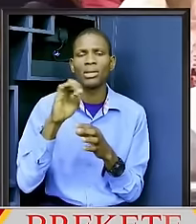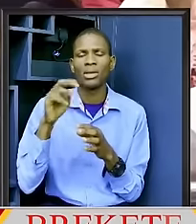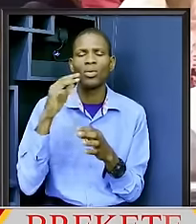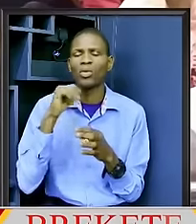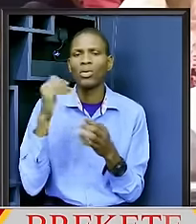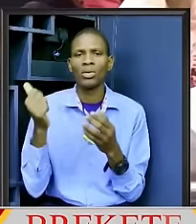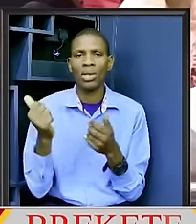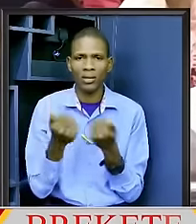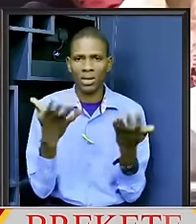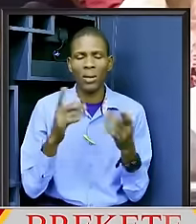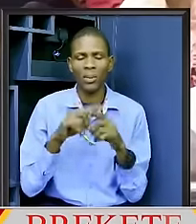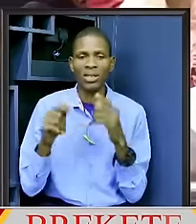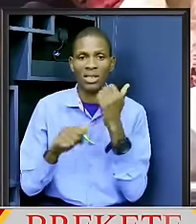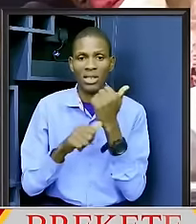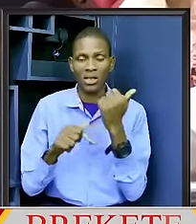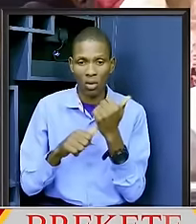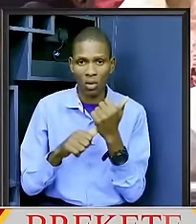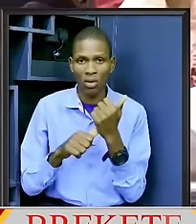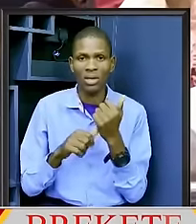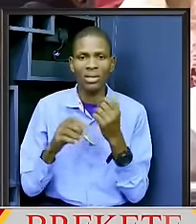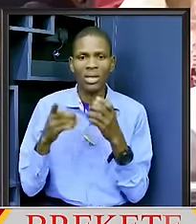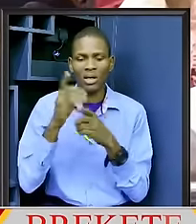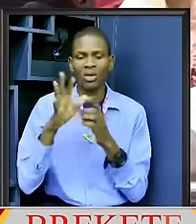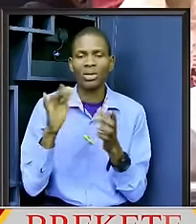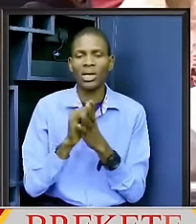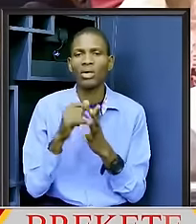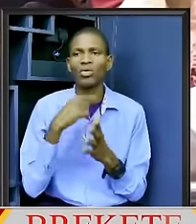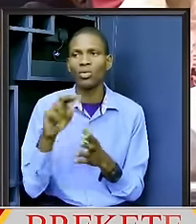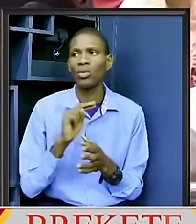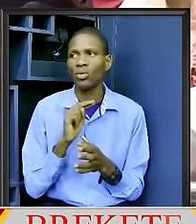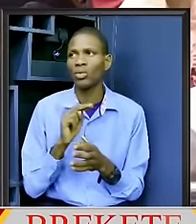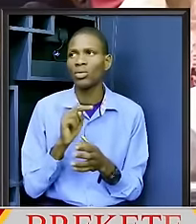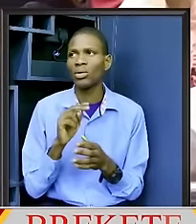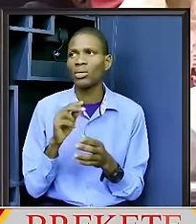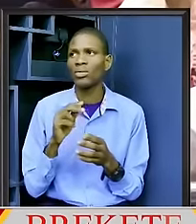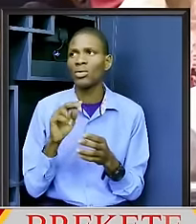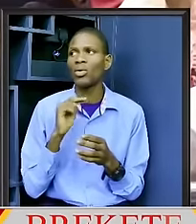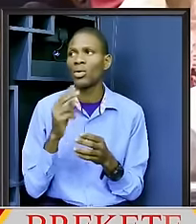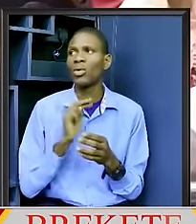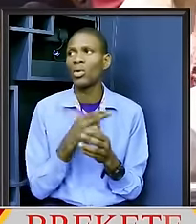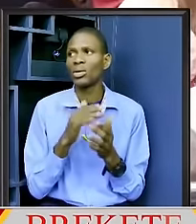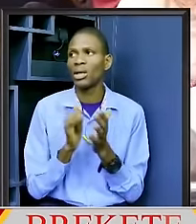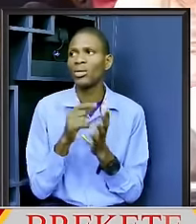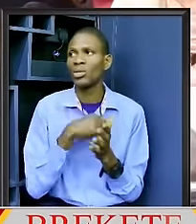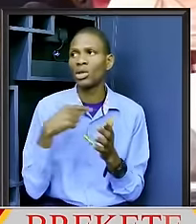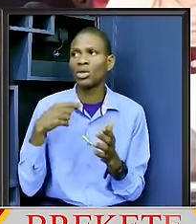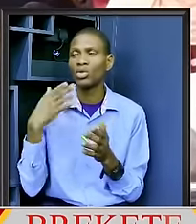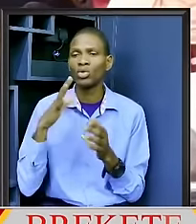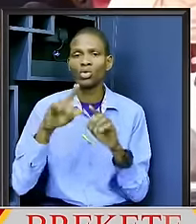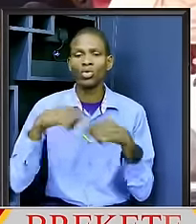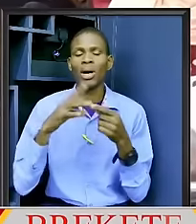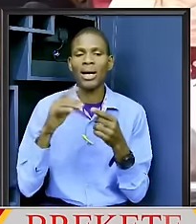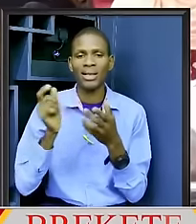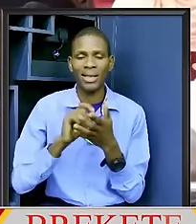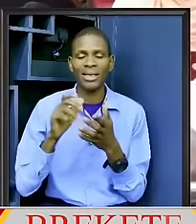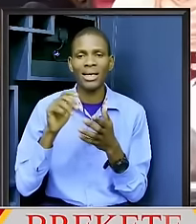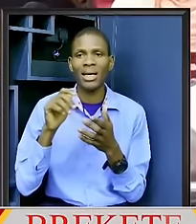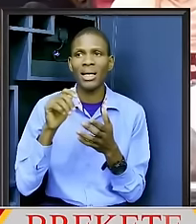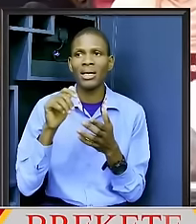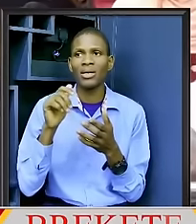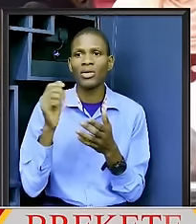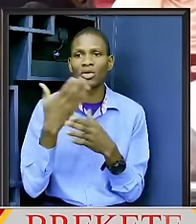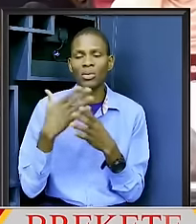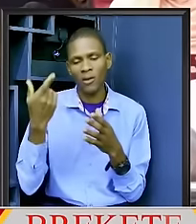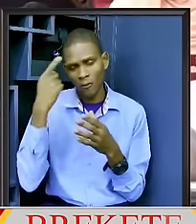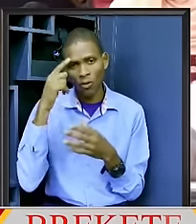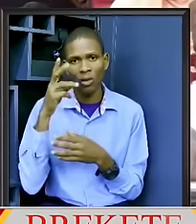but the senior director who acted told us that we should go and write a petition, write